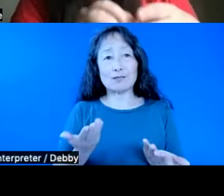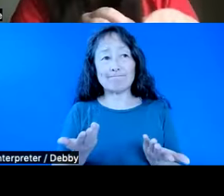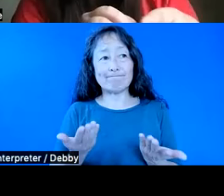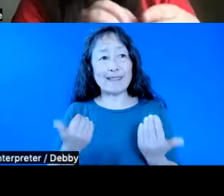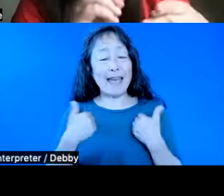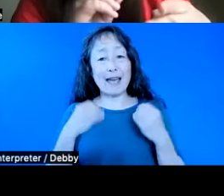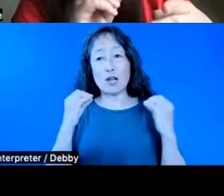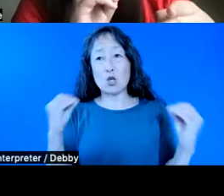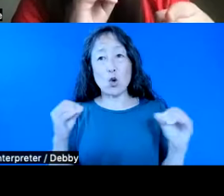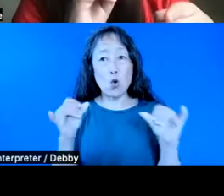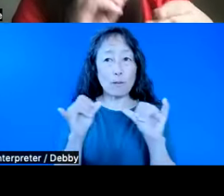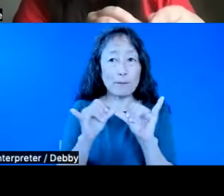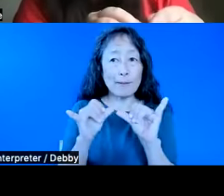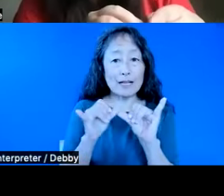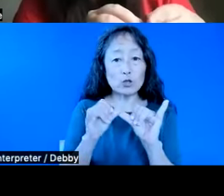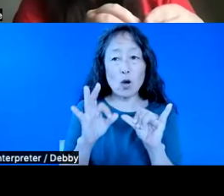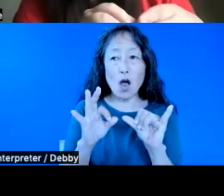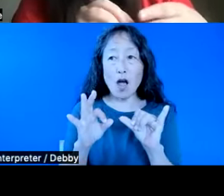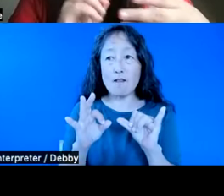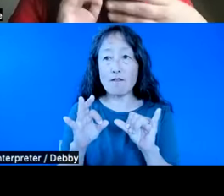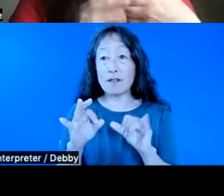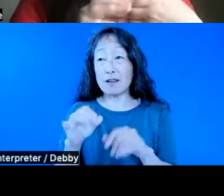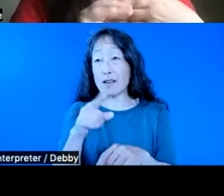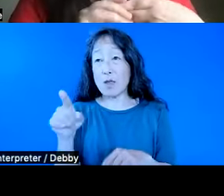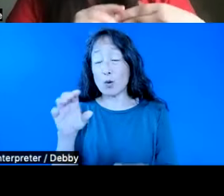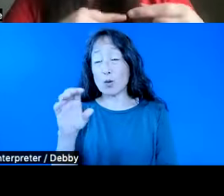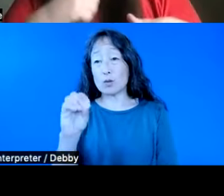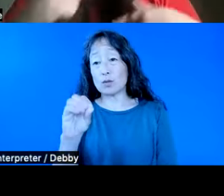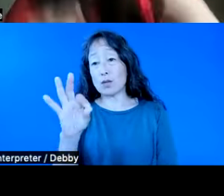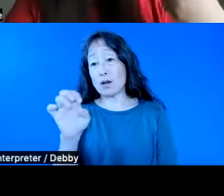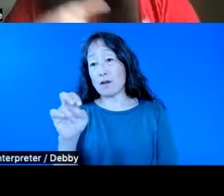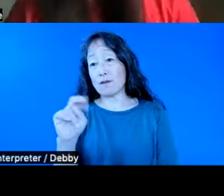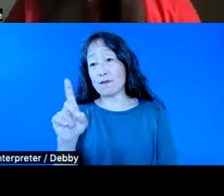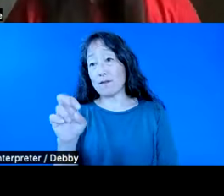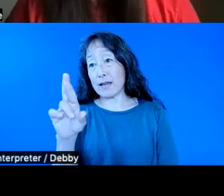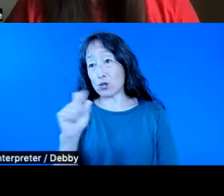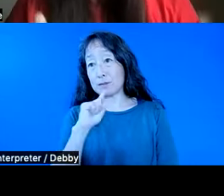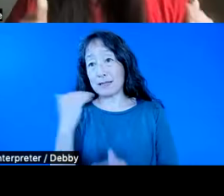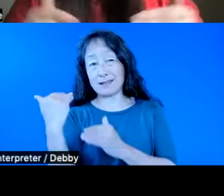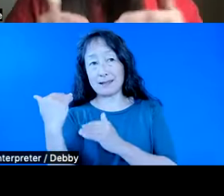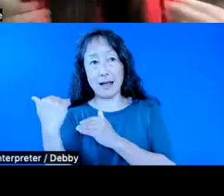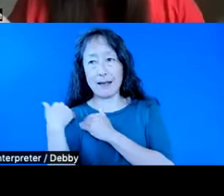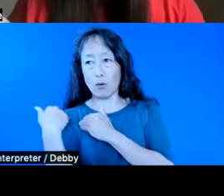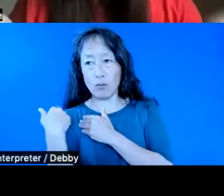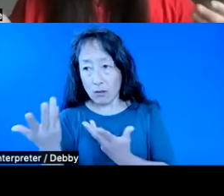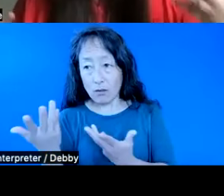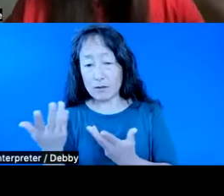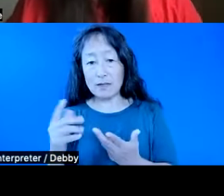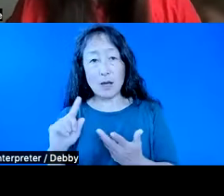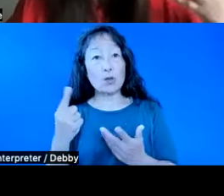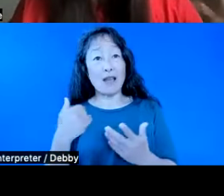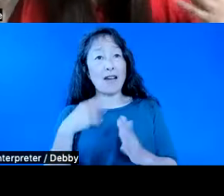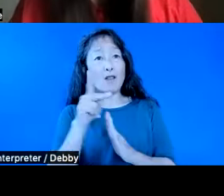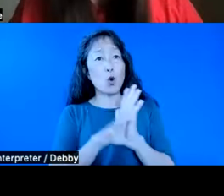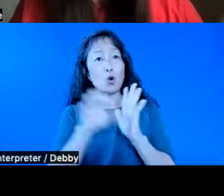know, offenders getting being held accountable, or anything. And so, but they would just do these protocols. And so their system worked fine, but they weren't